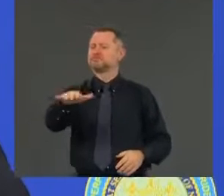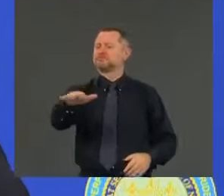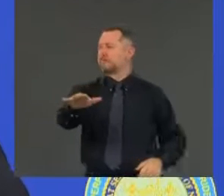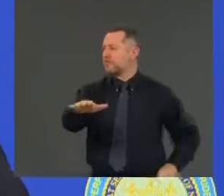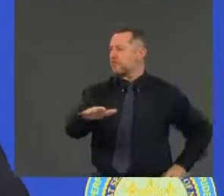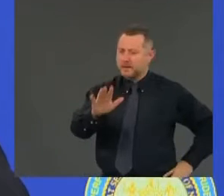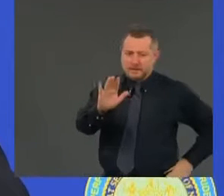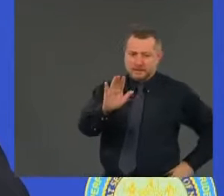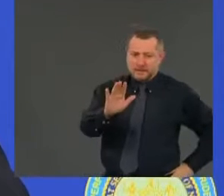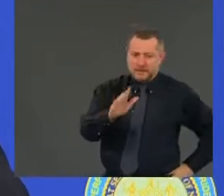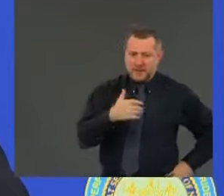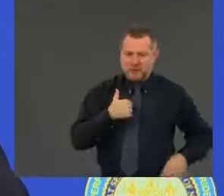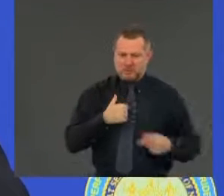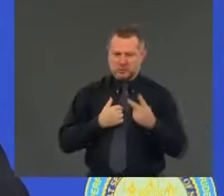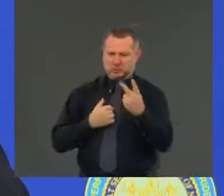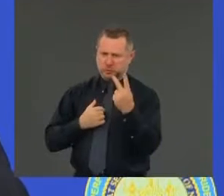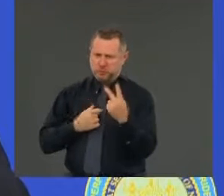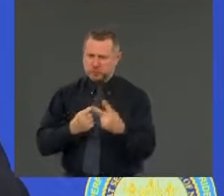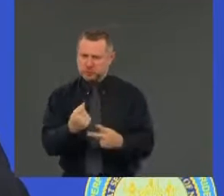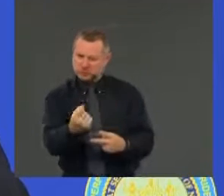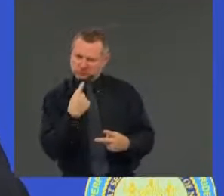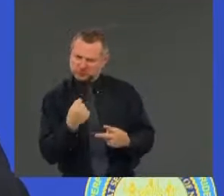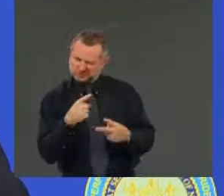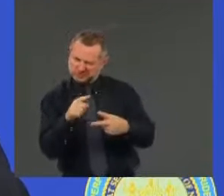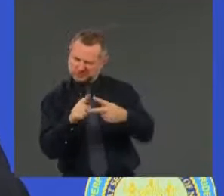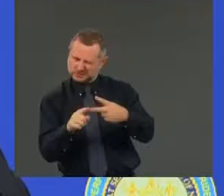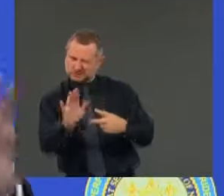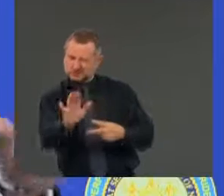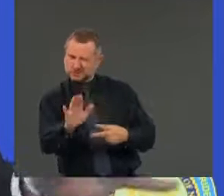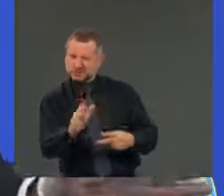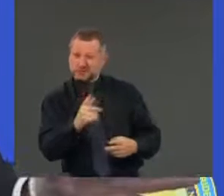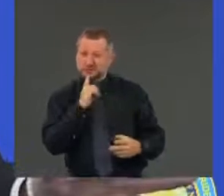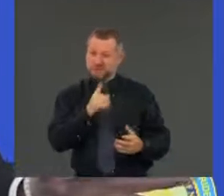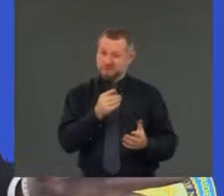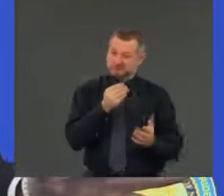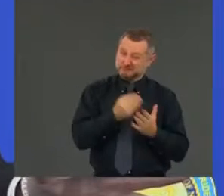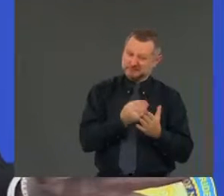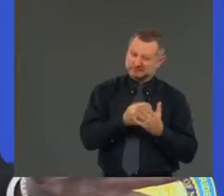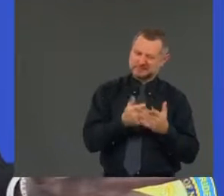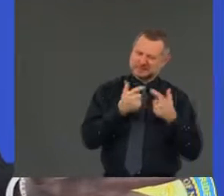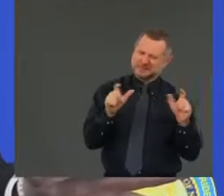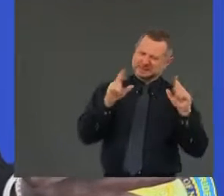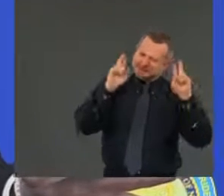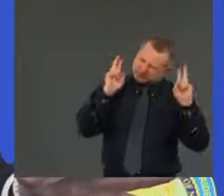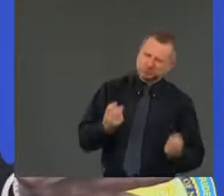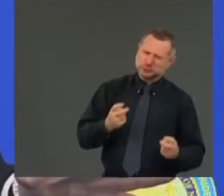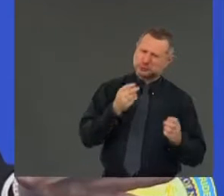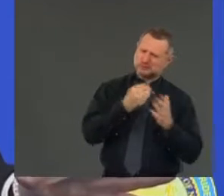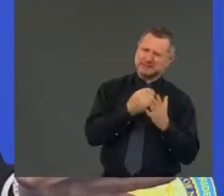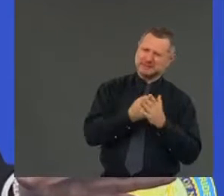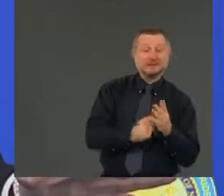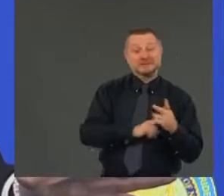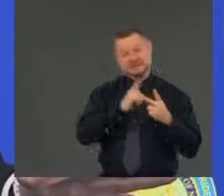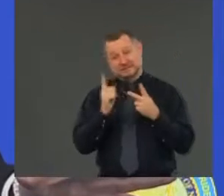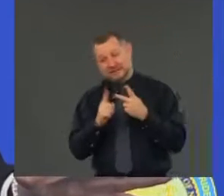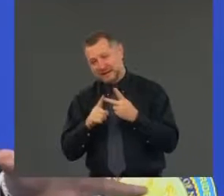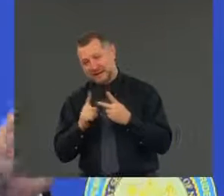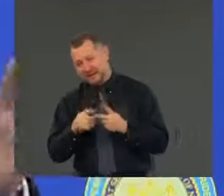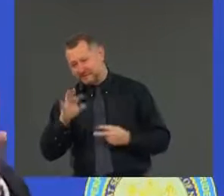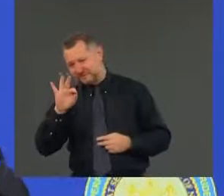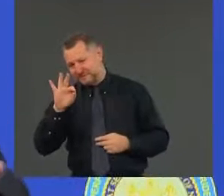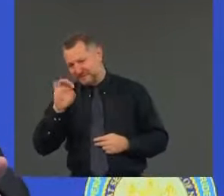you have two questions. You have funding is an issue, and then you have feasibility of the project.